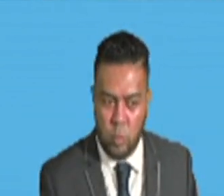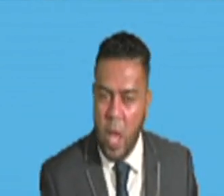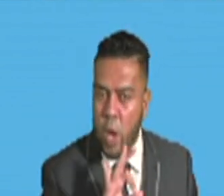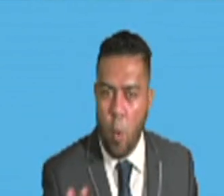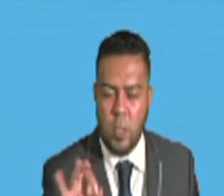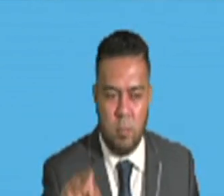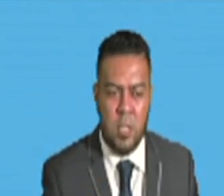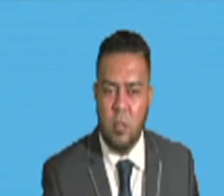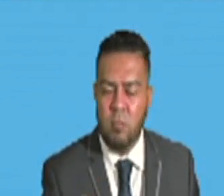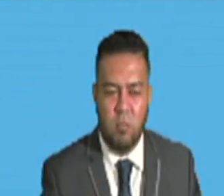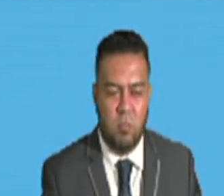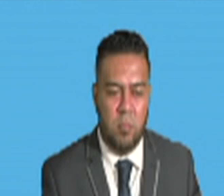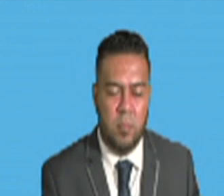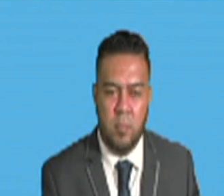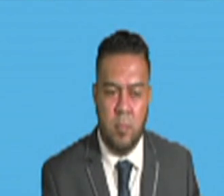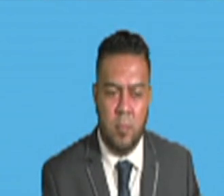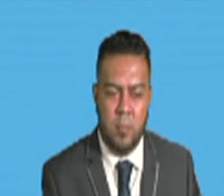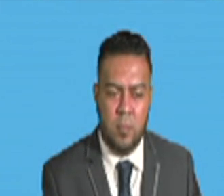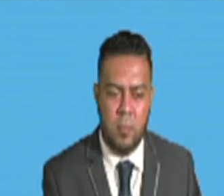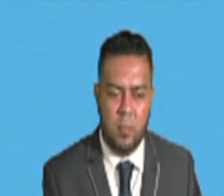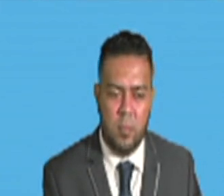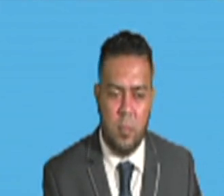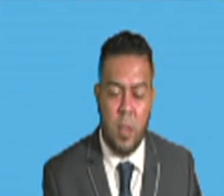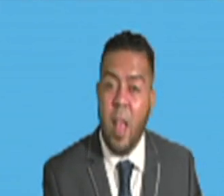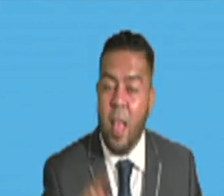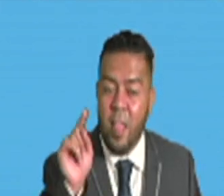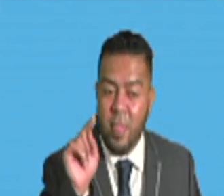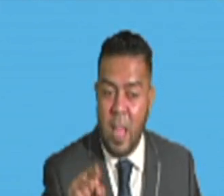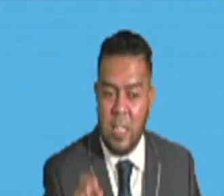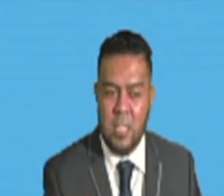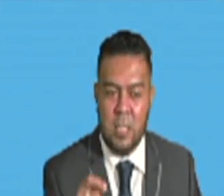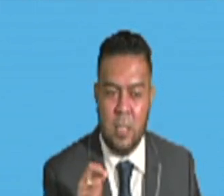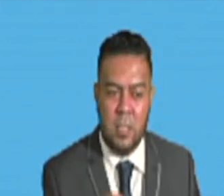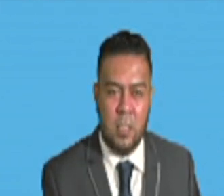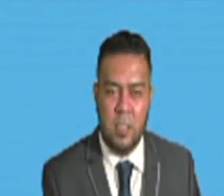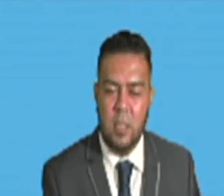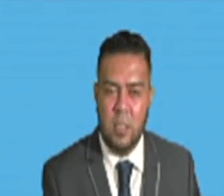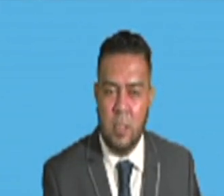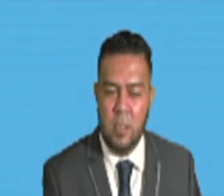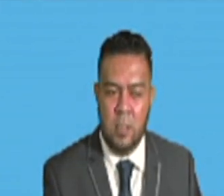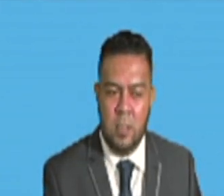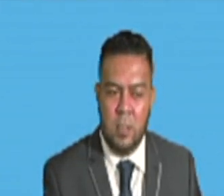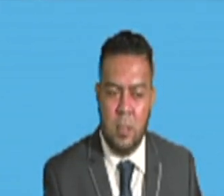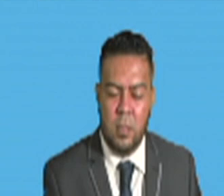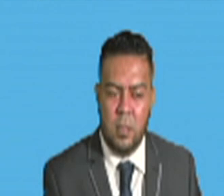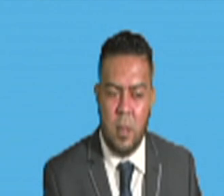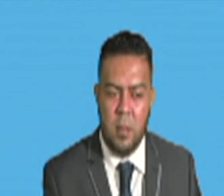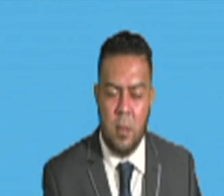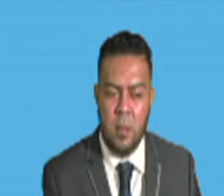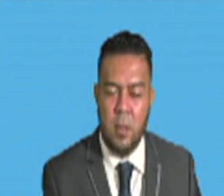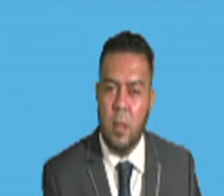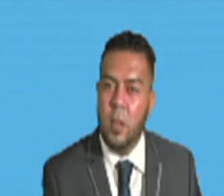charged, Mr. Speaker, sir. Mr. Speaker, sir, that is in fact being disingenuous. We've constantly